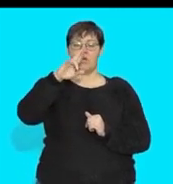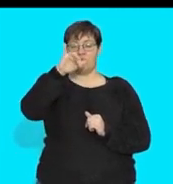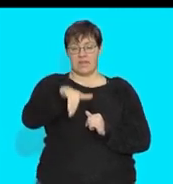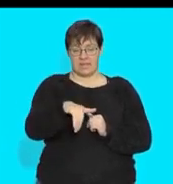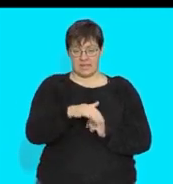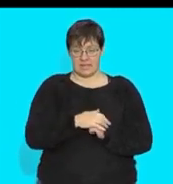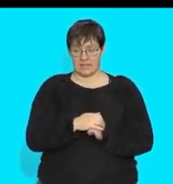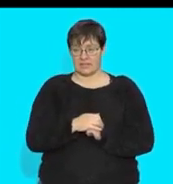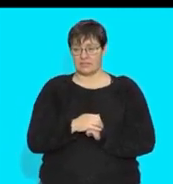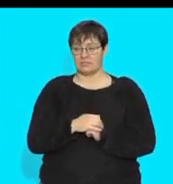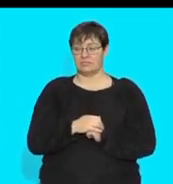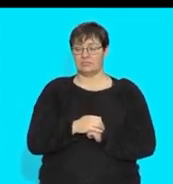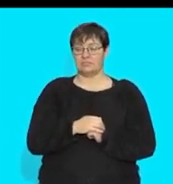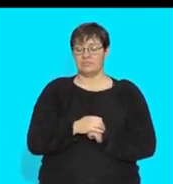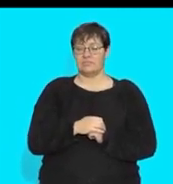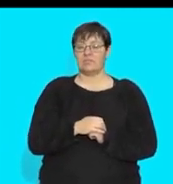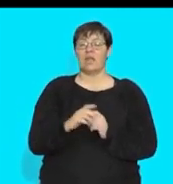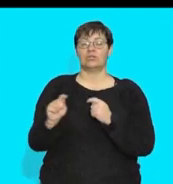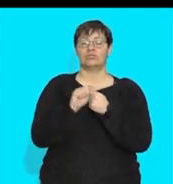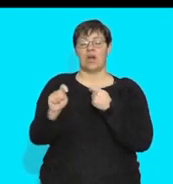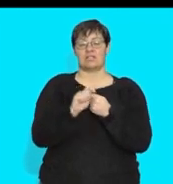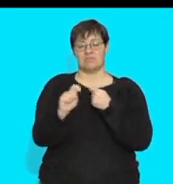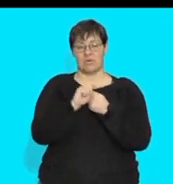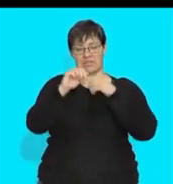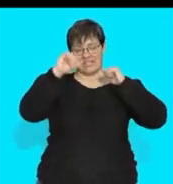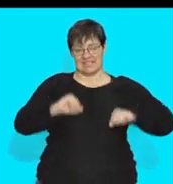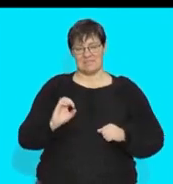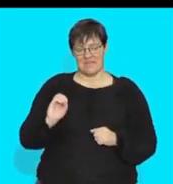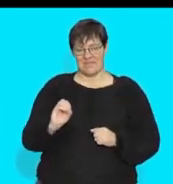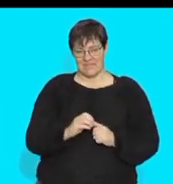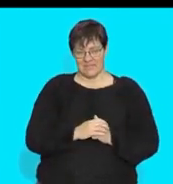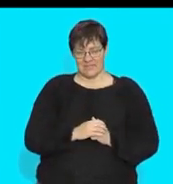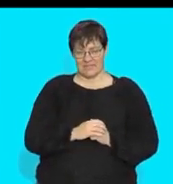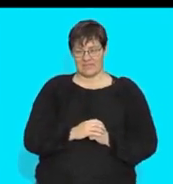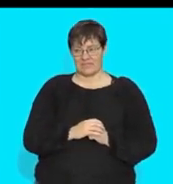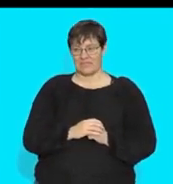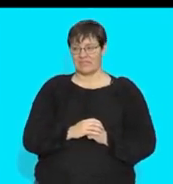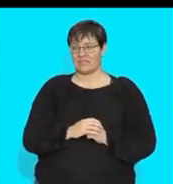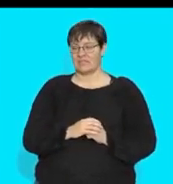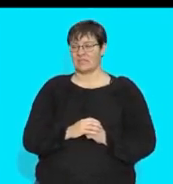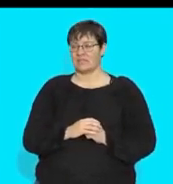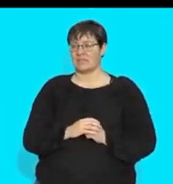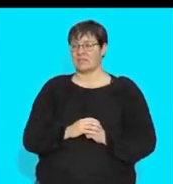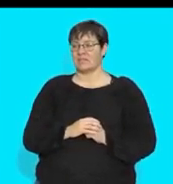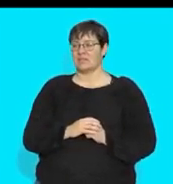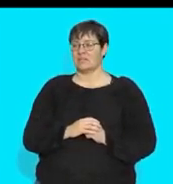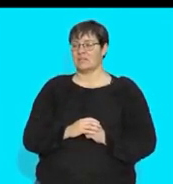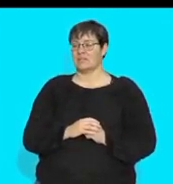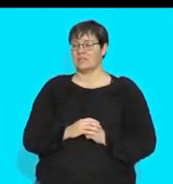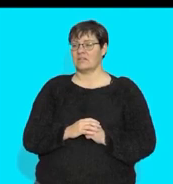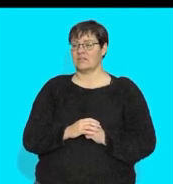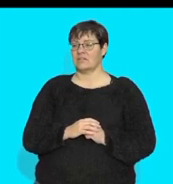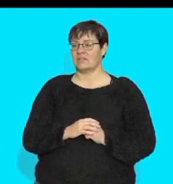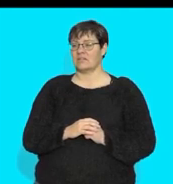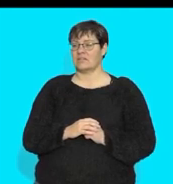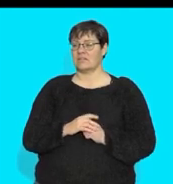capillary. So number 2, it would have a transport system. And if you have a look at,